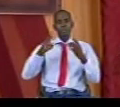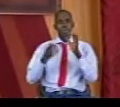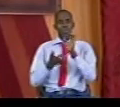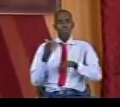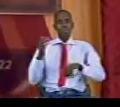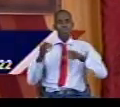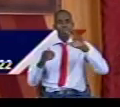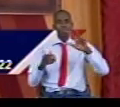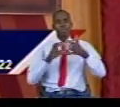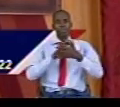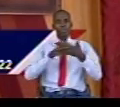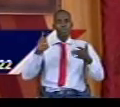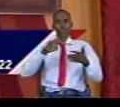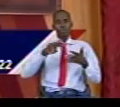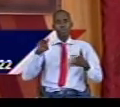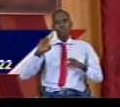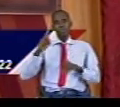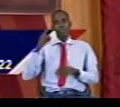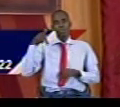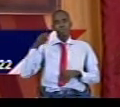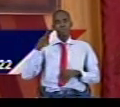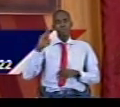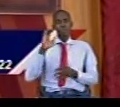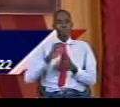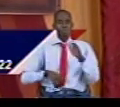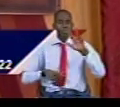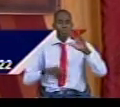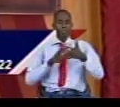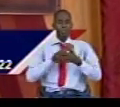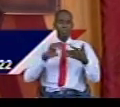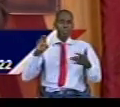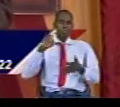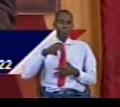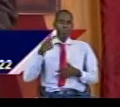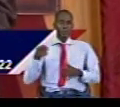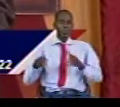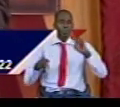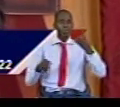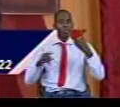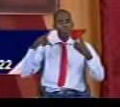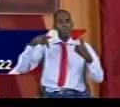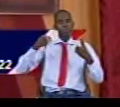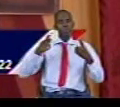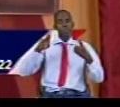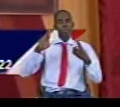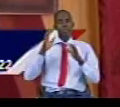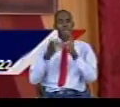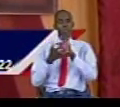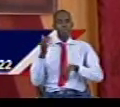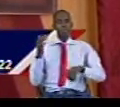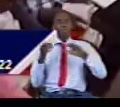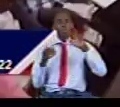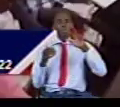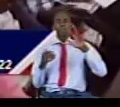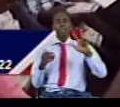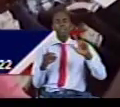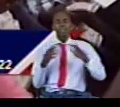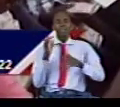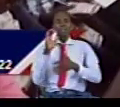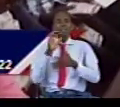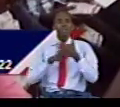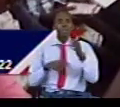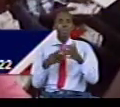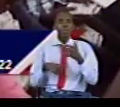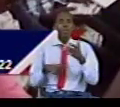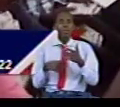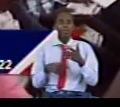22. First Peter chapter 3, verse 22. First Peter, which chapter are you looking for?